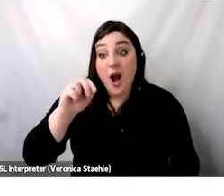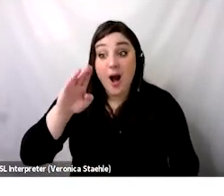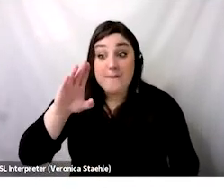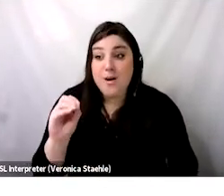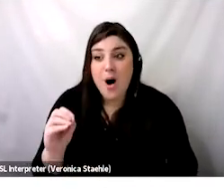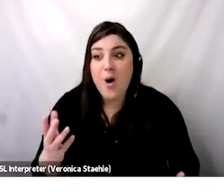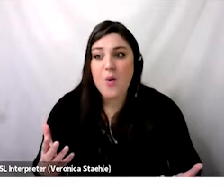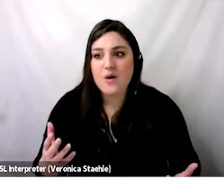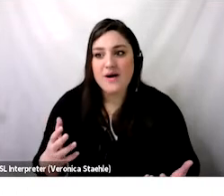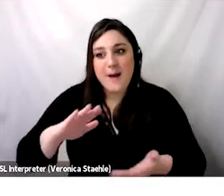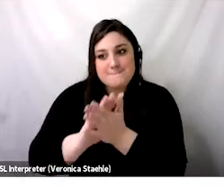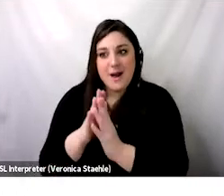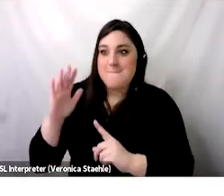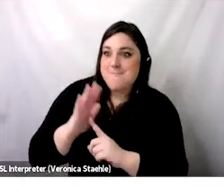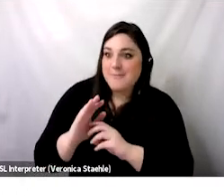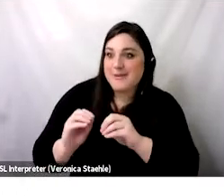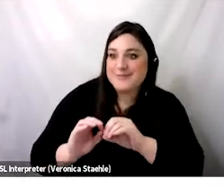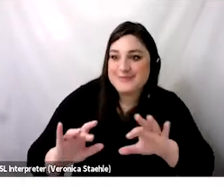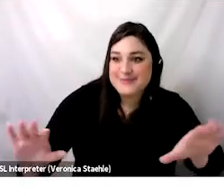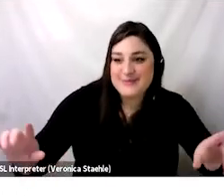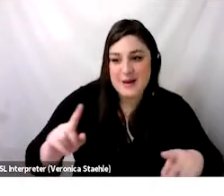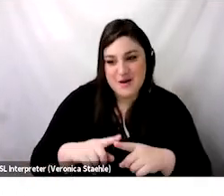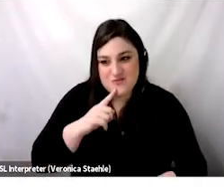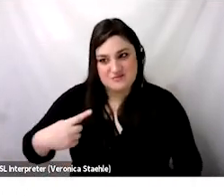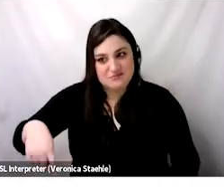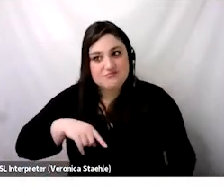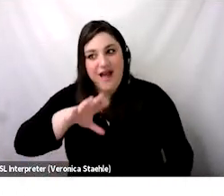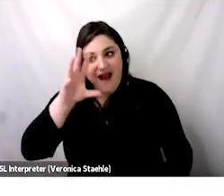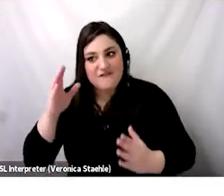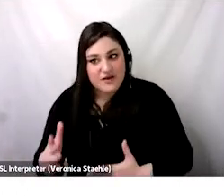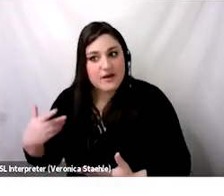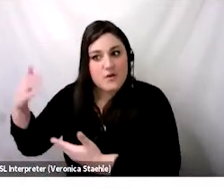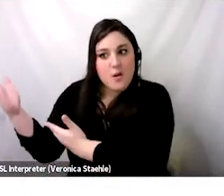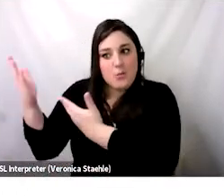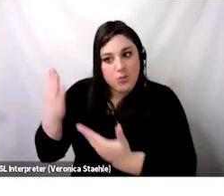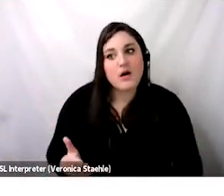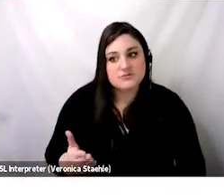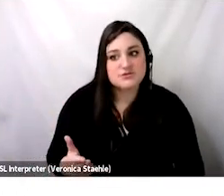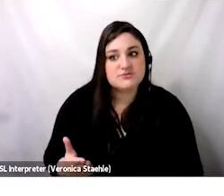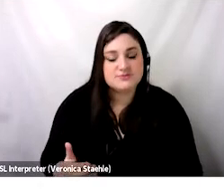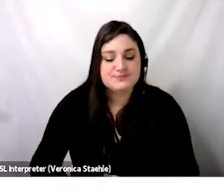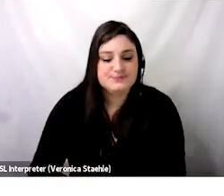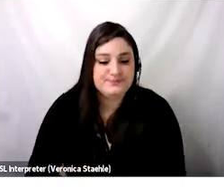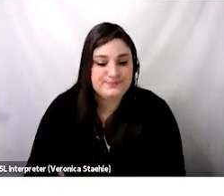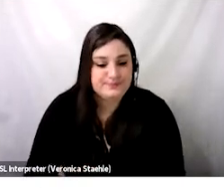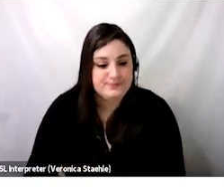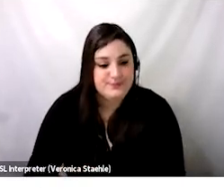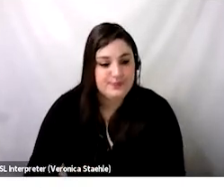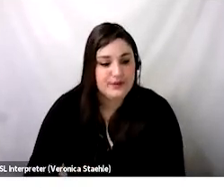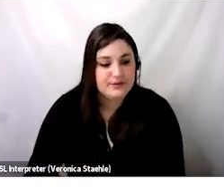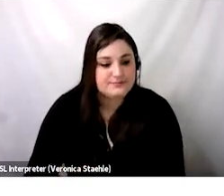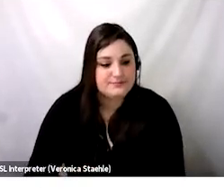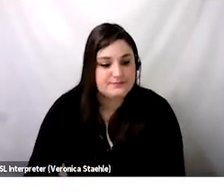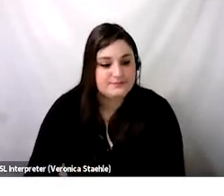is now a staple here in the United States. The next crop, cash